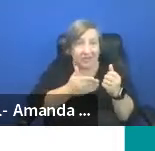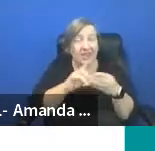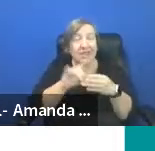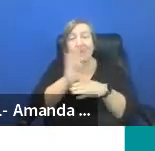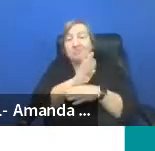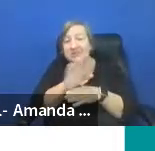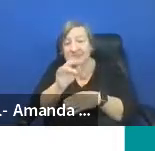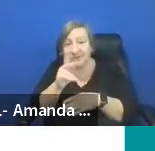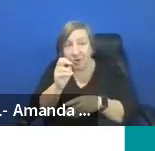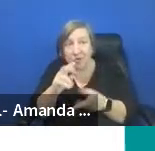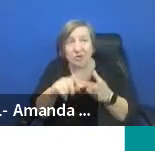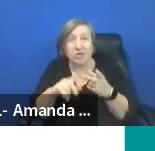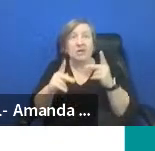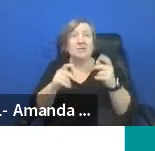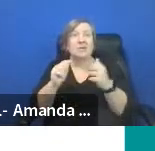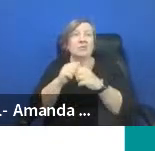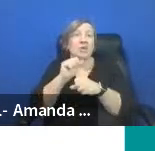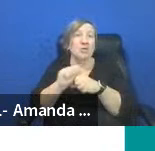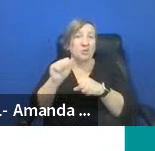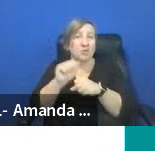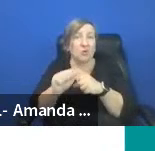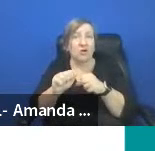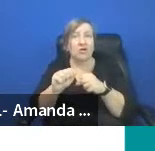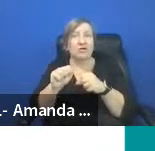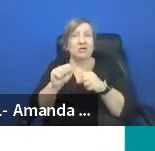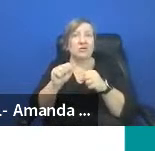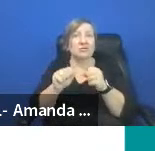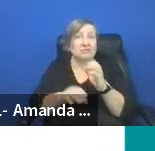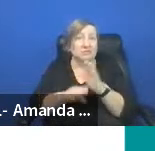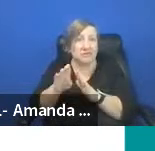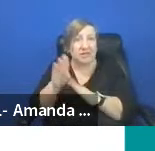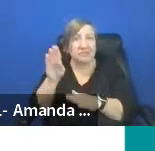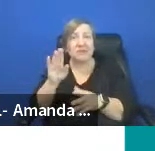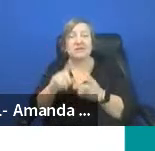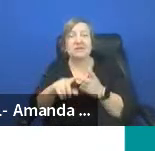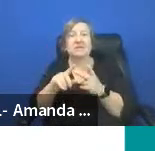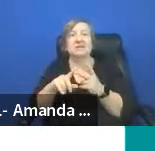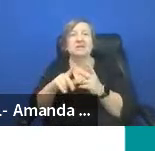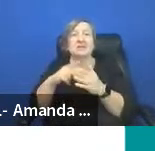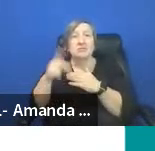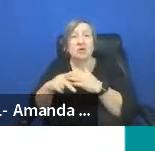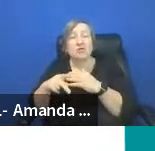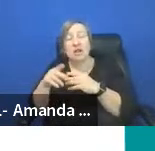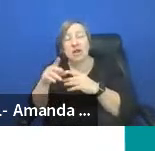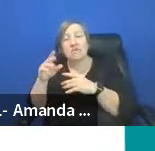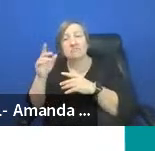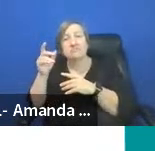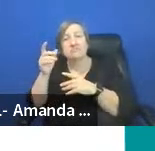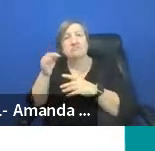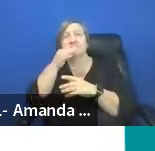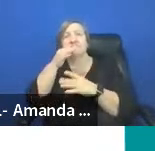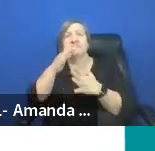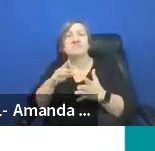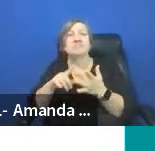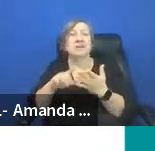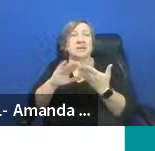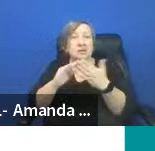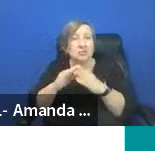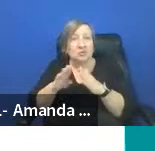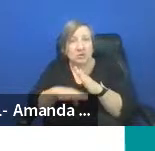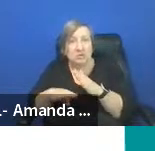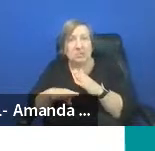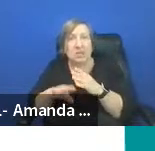development expertise, workforce development. We have culturally specific, both community-based organizations and